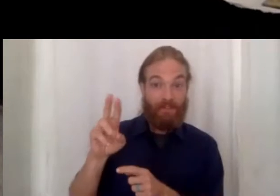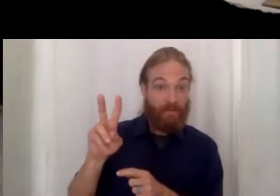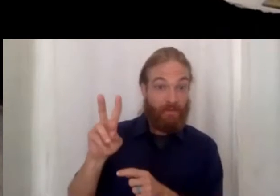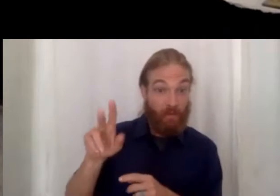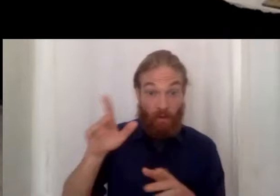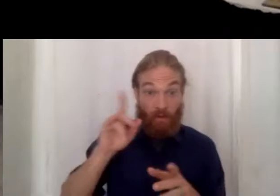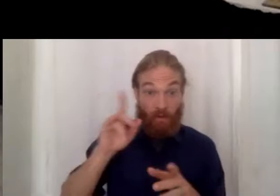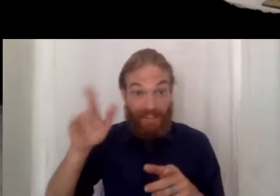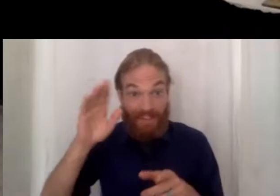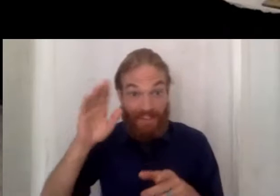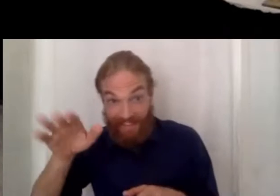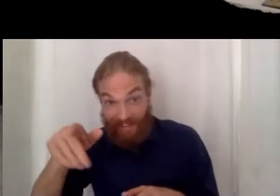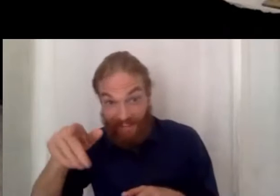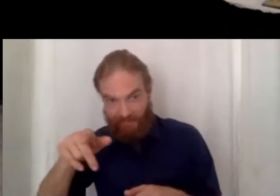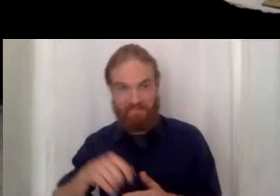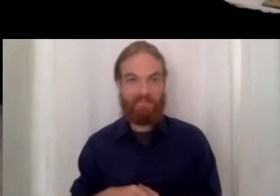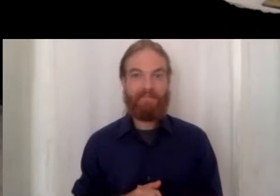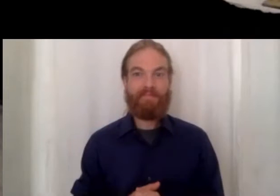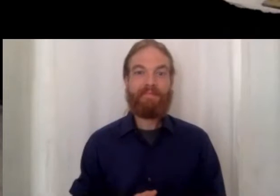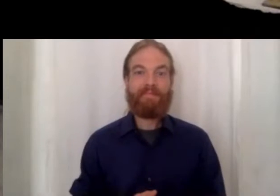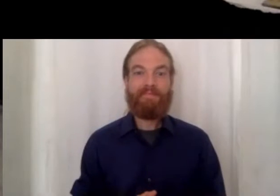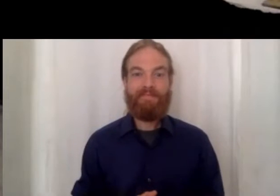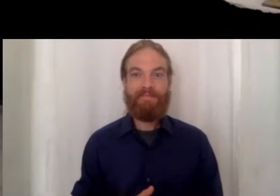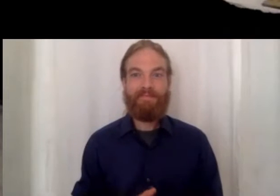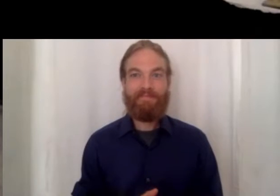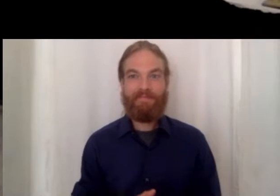No. It's amazing how I do